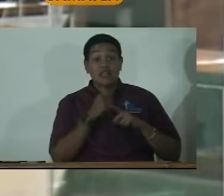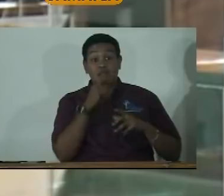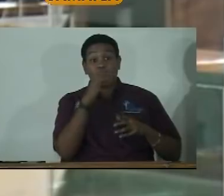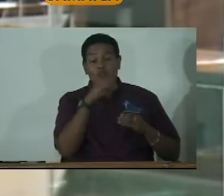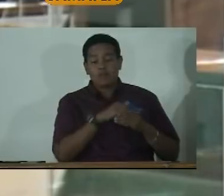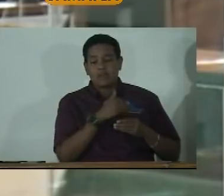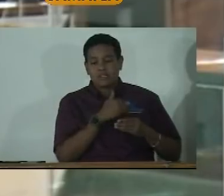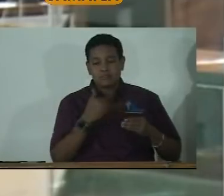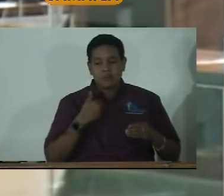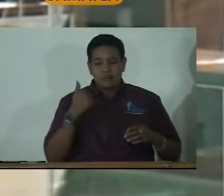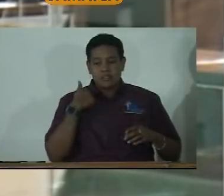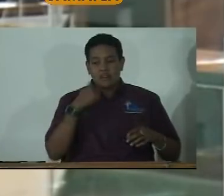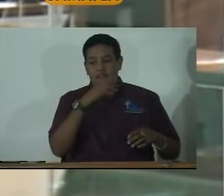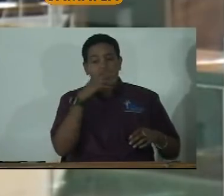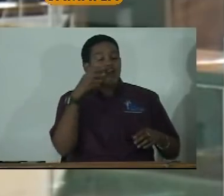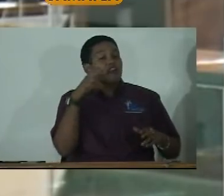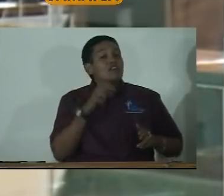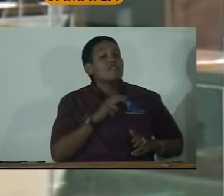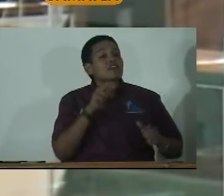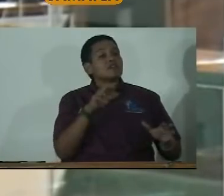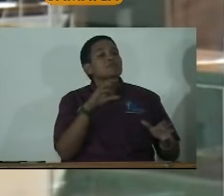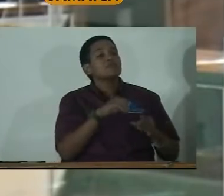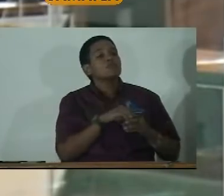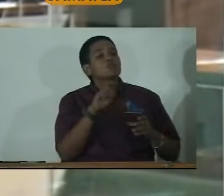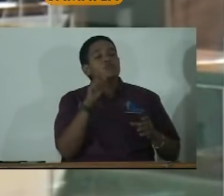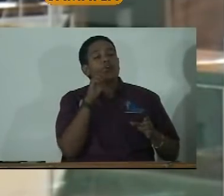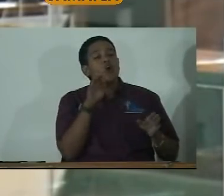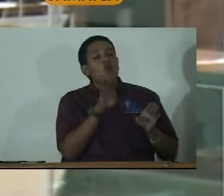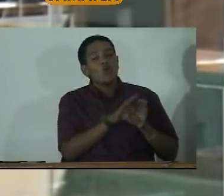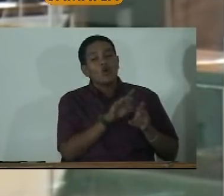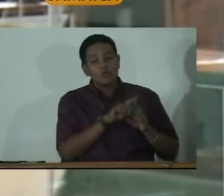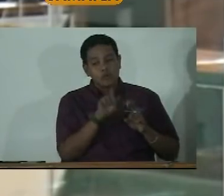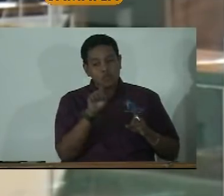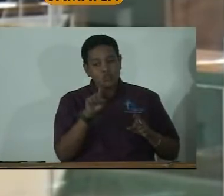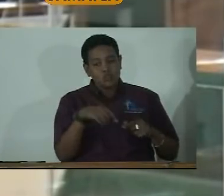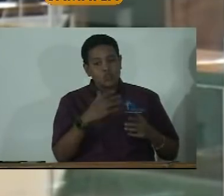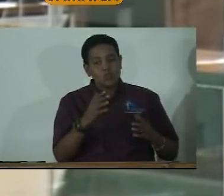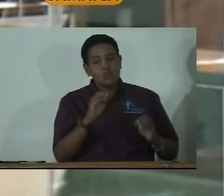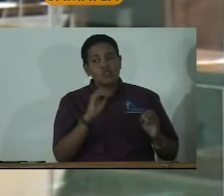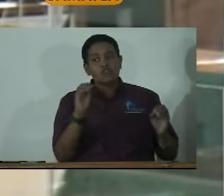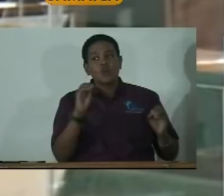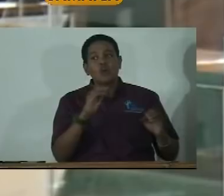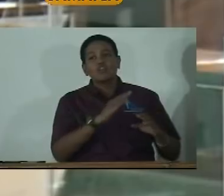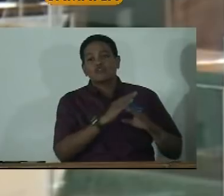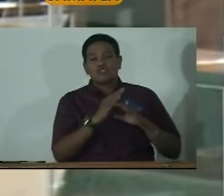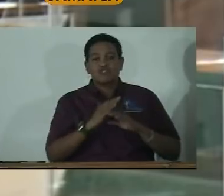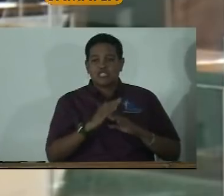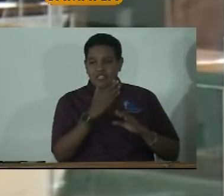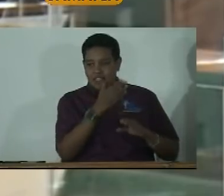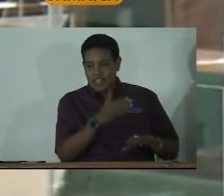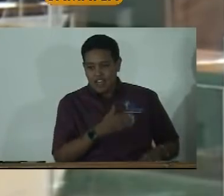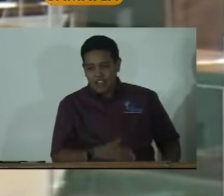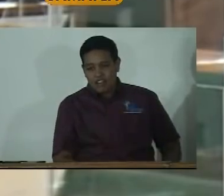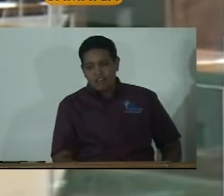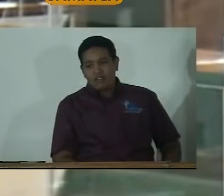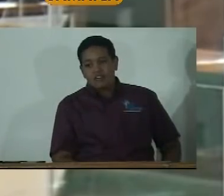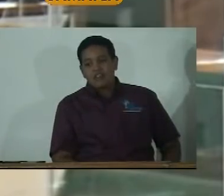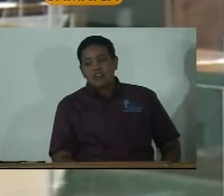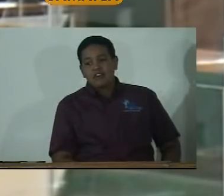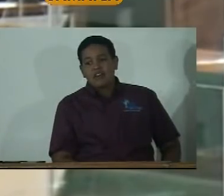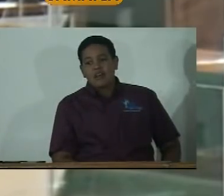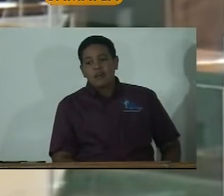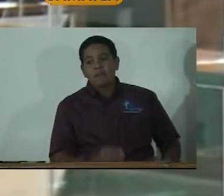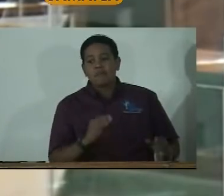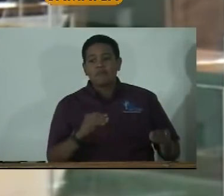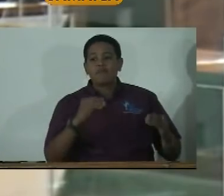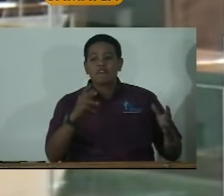of the Agro-Investment Corporation should not be closed, but instead be non-restricting, a provision that any